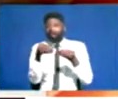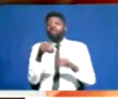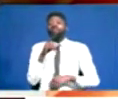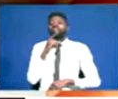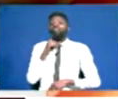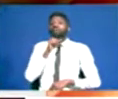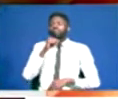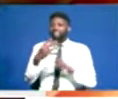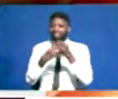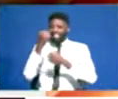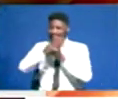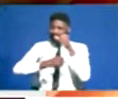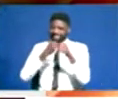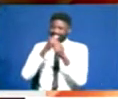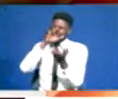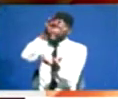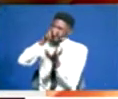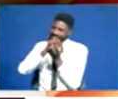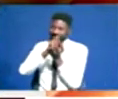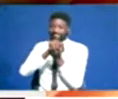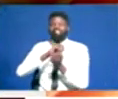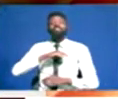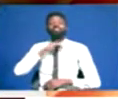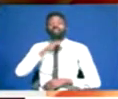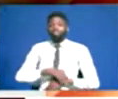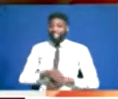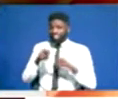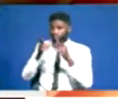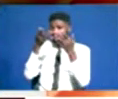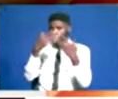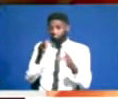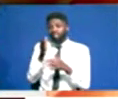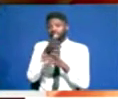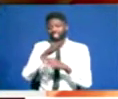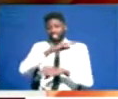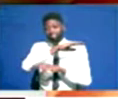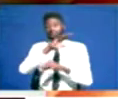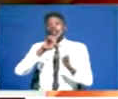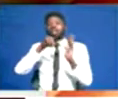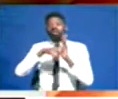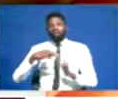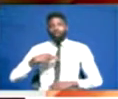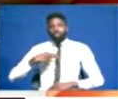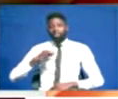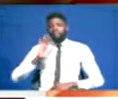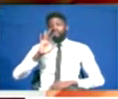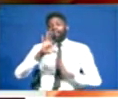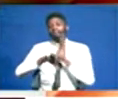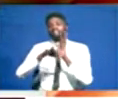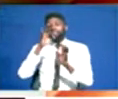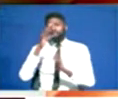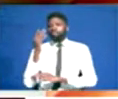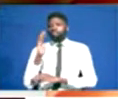The grade 3 pupil was reported missing on Thursday evening, only for his clothes to be later found in a bush on Saturday